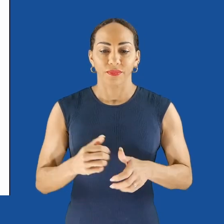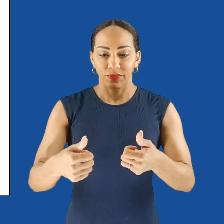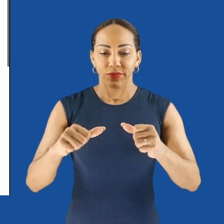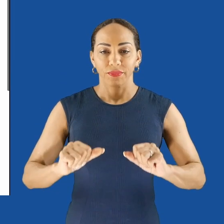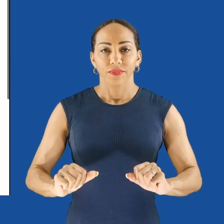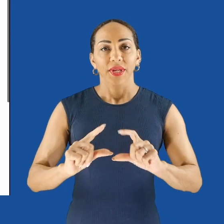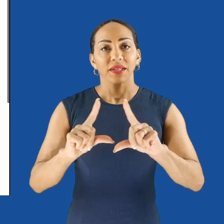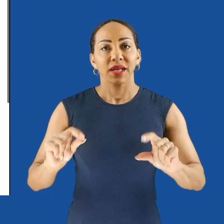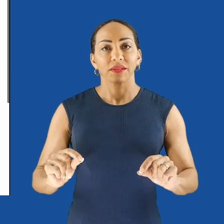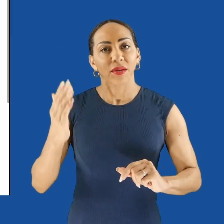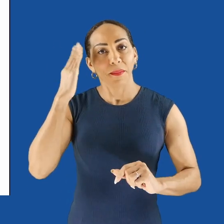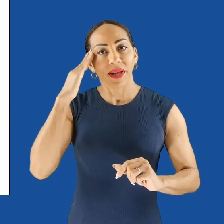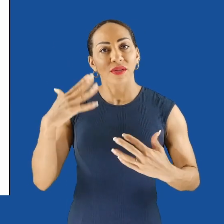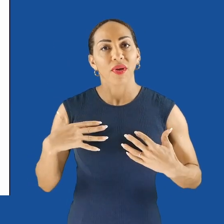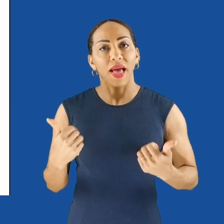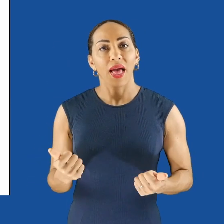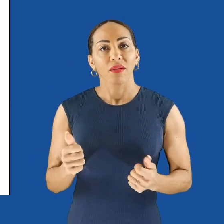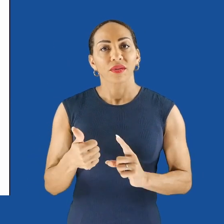Next section, mental health support.